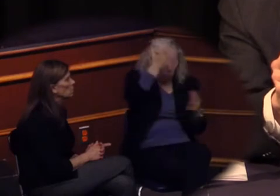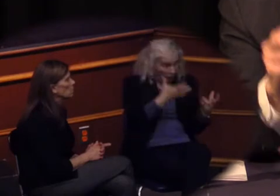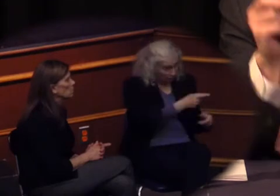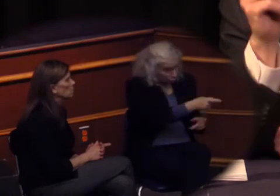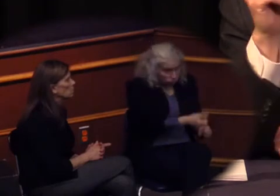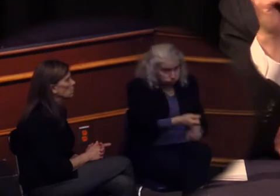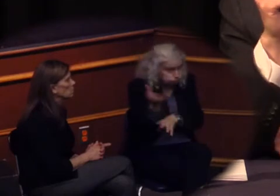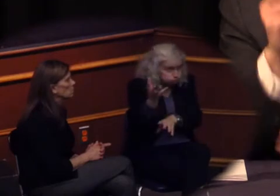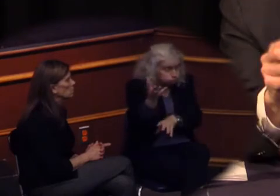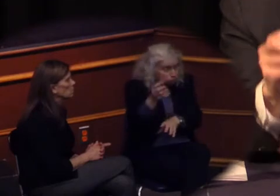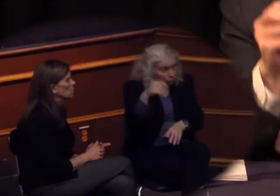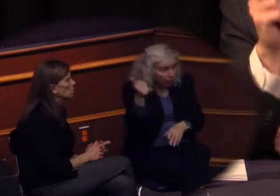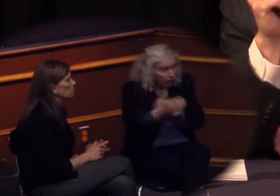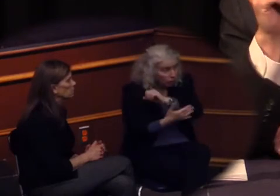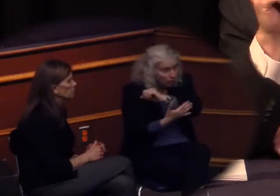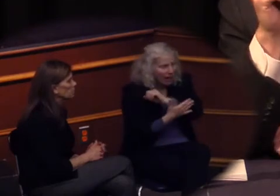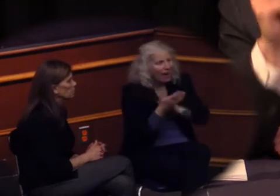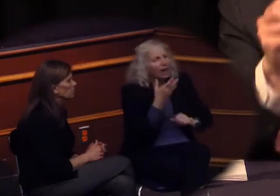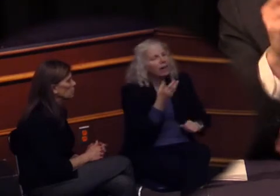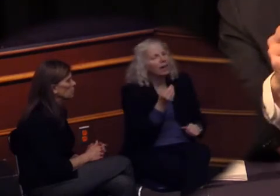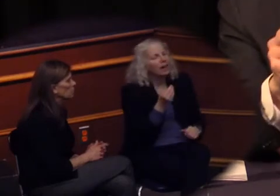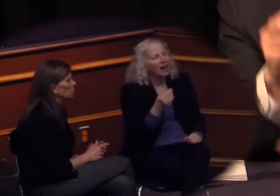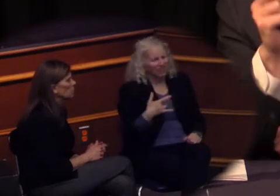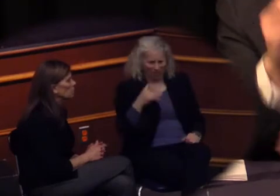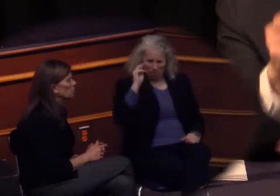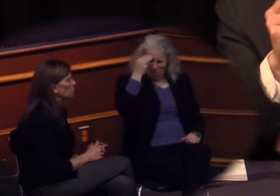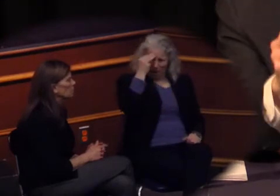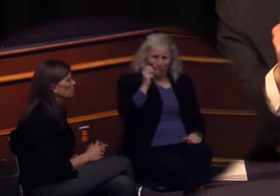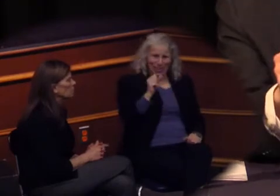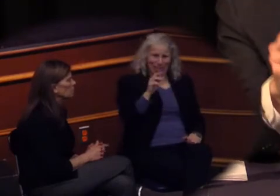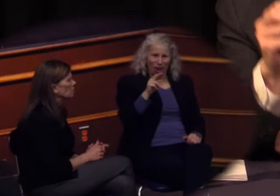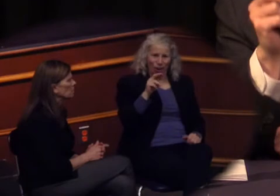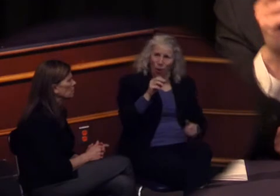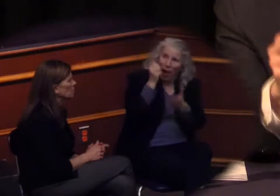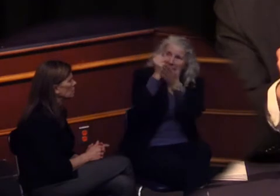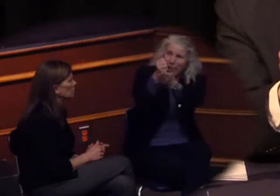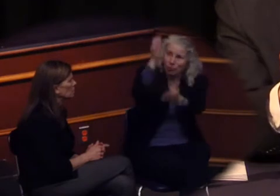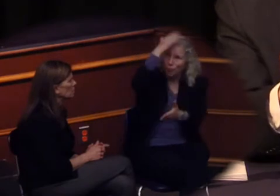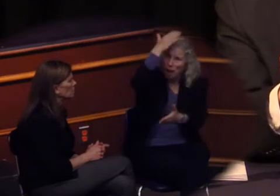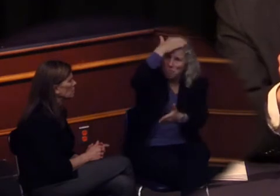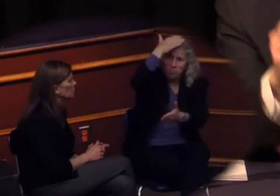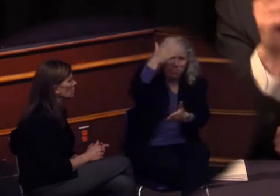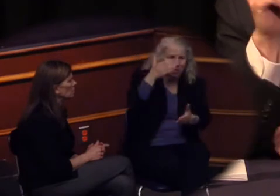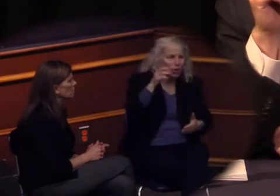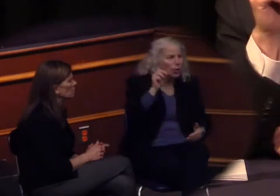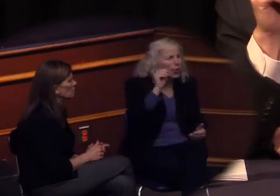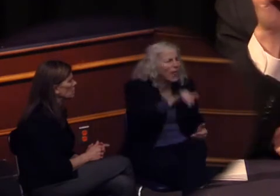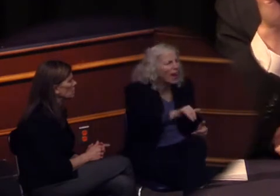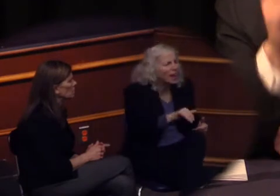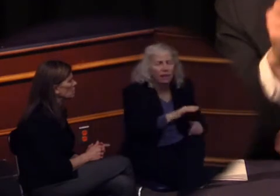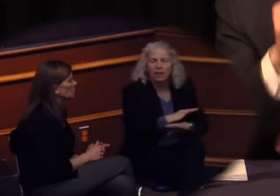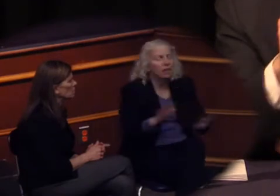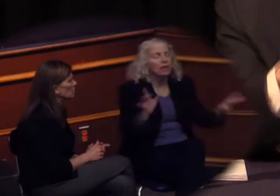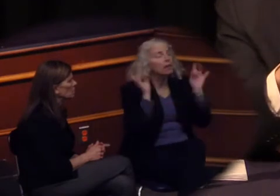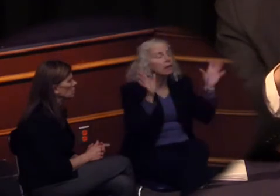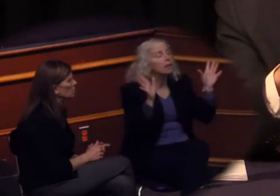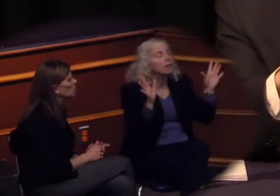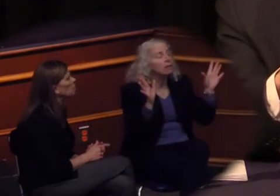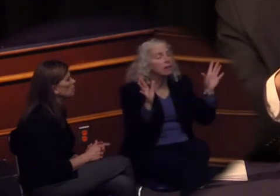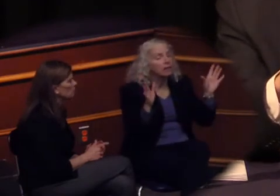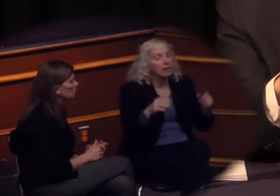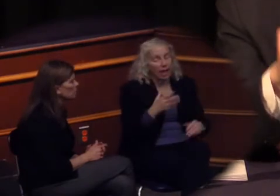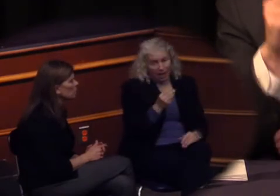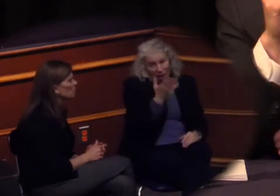deport her, and it is outrageous that Mayor Sarno is trying to help him do it. And I want you to know,